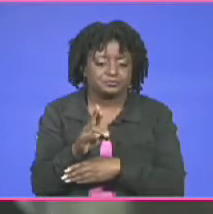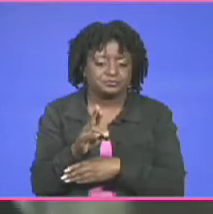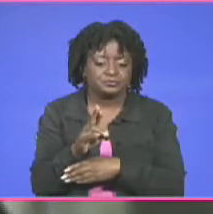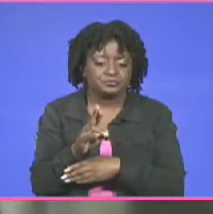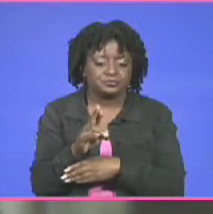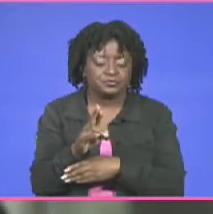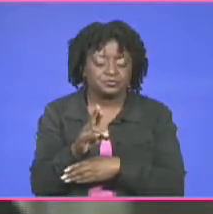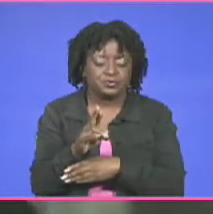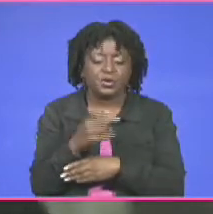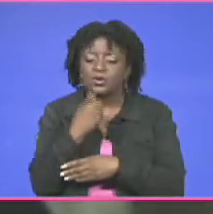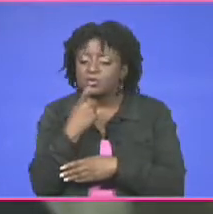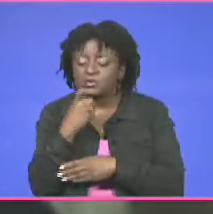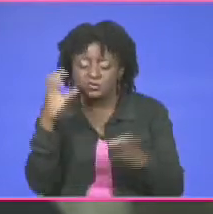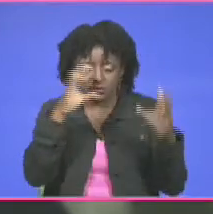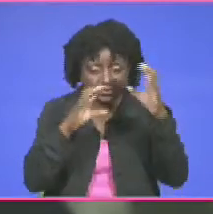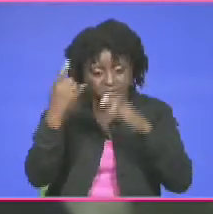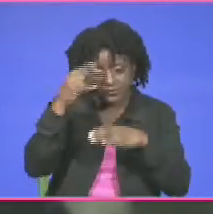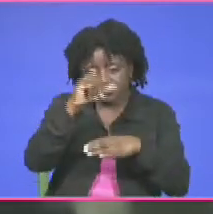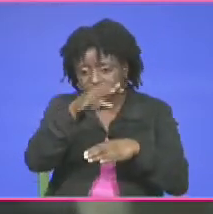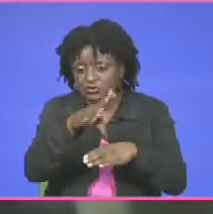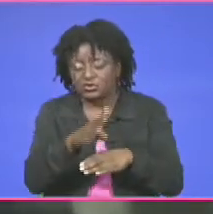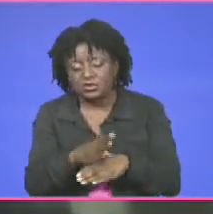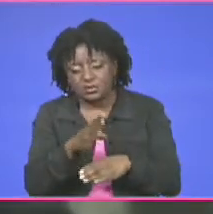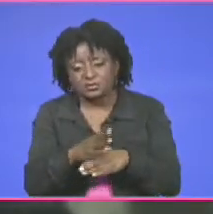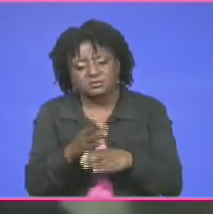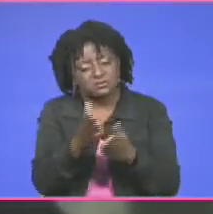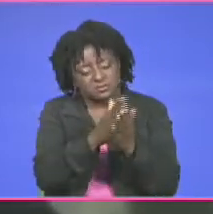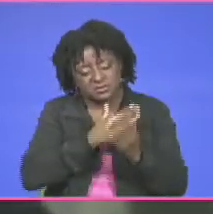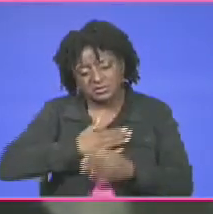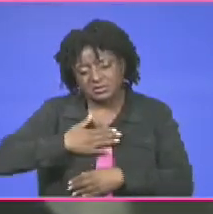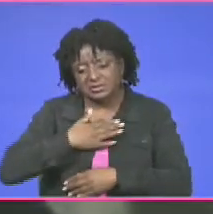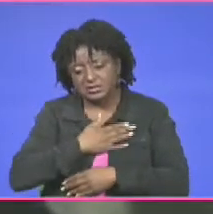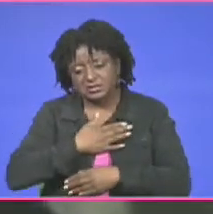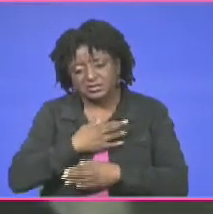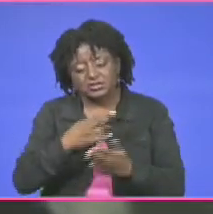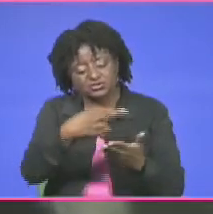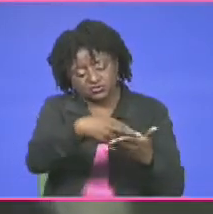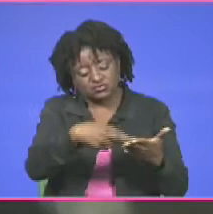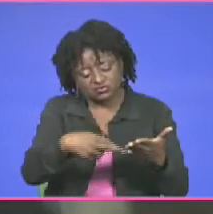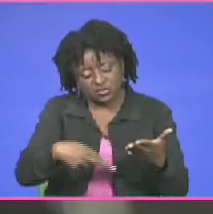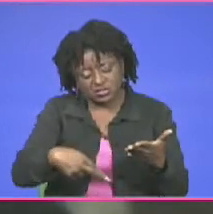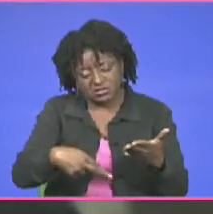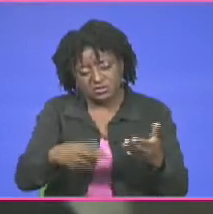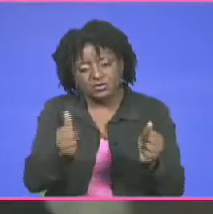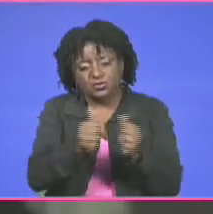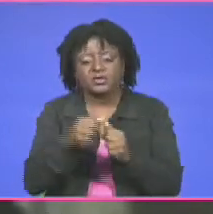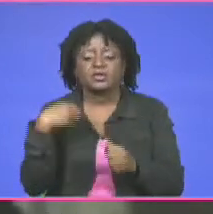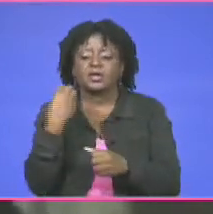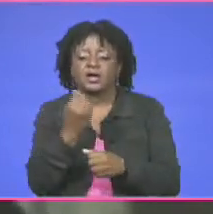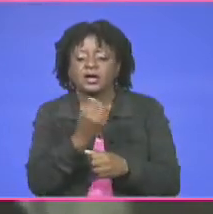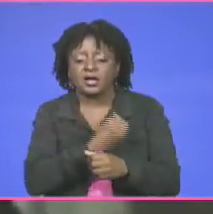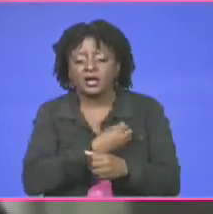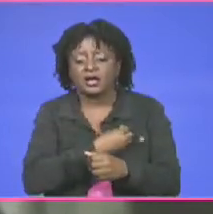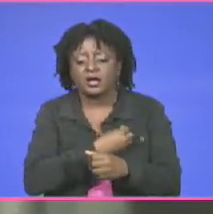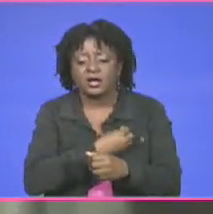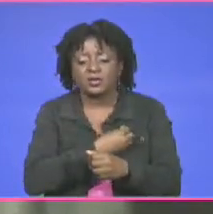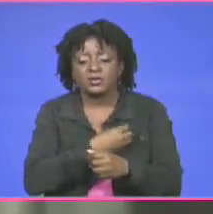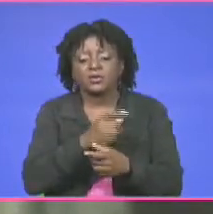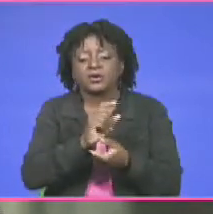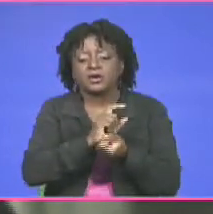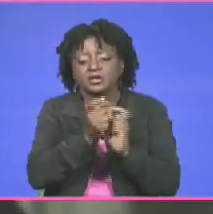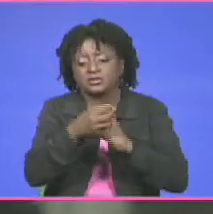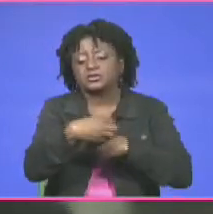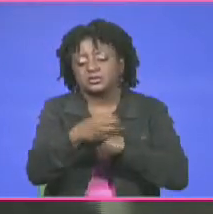who are looking for a job, to please register with our exchange. Whether